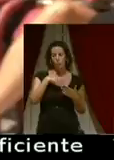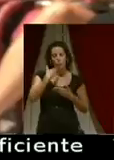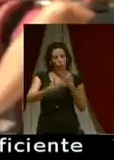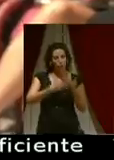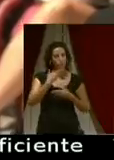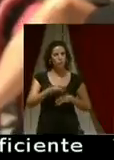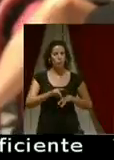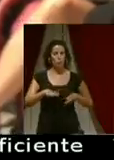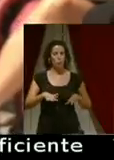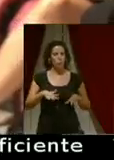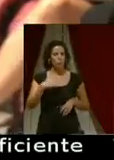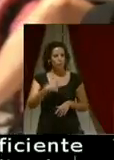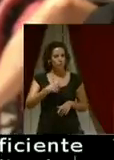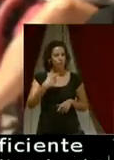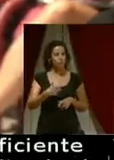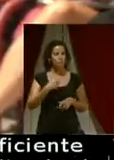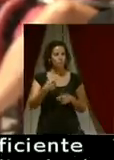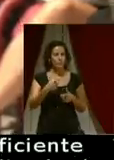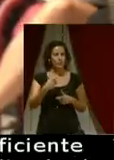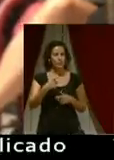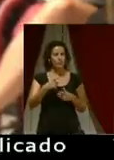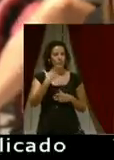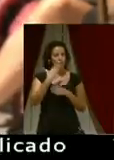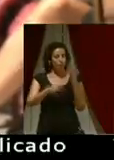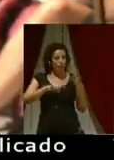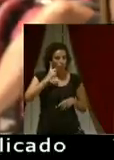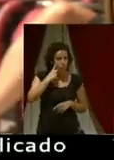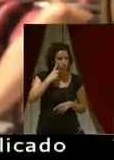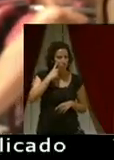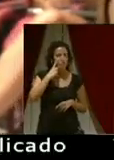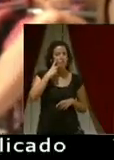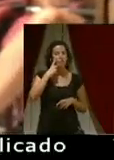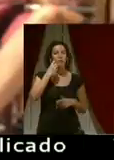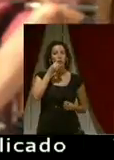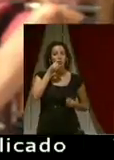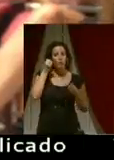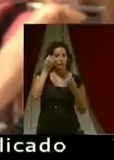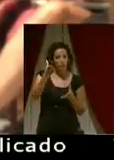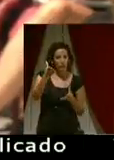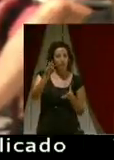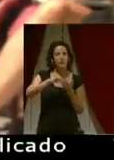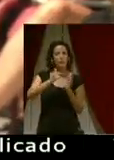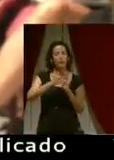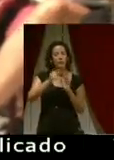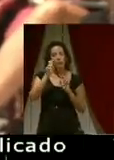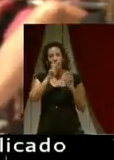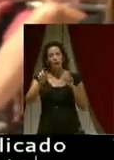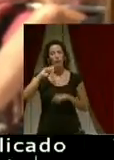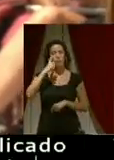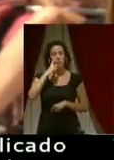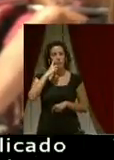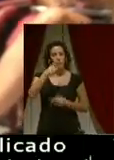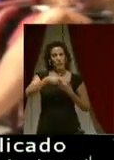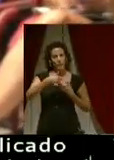had enough time, because it is a highly detailed project. You detect an error, you notify,